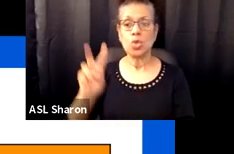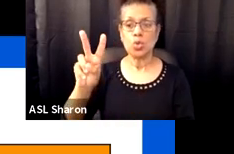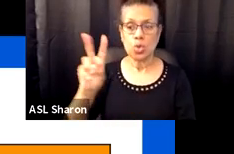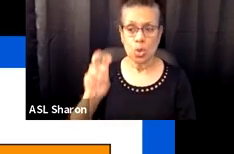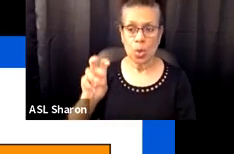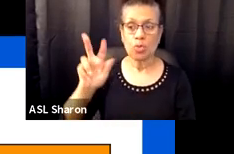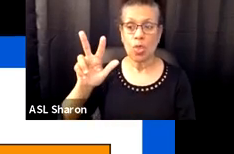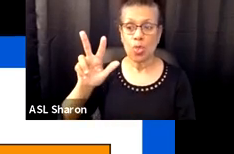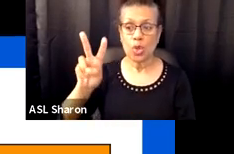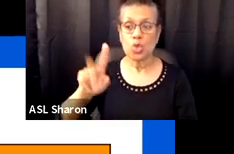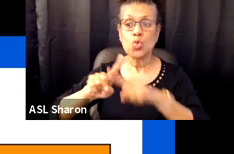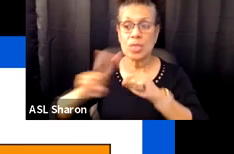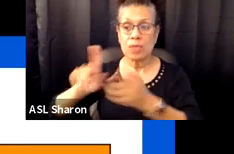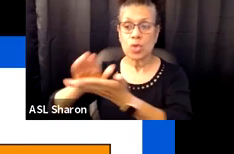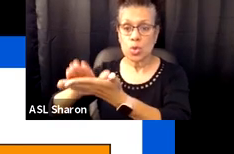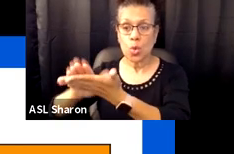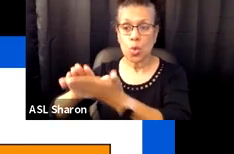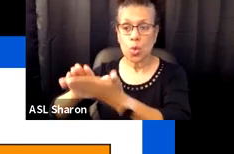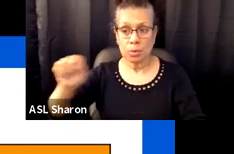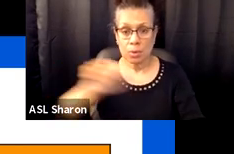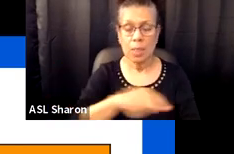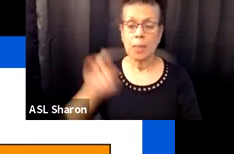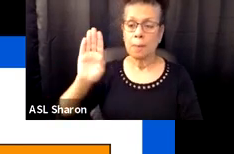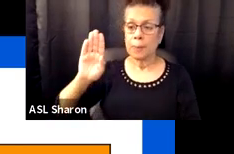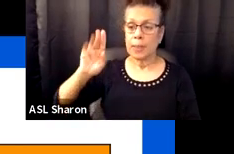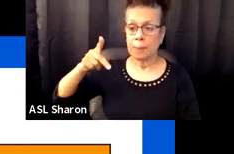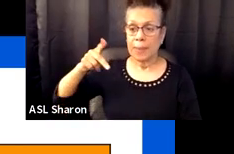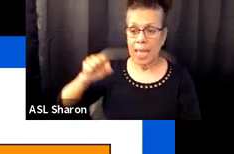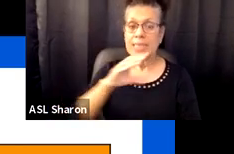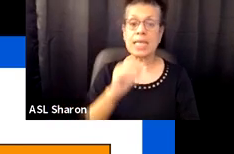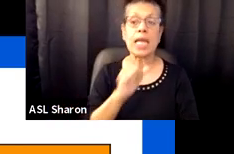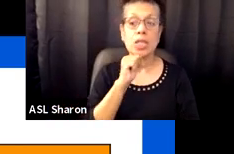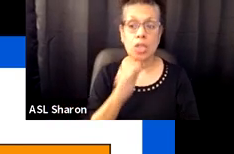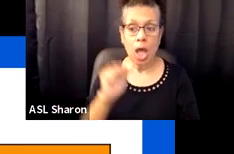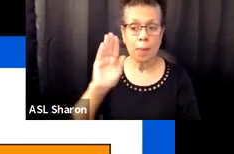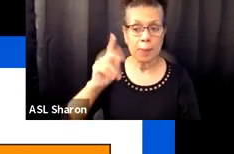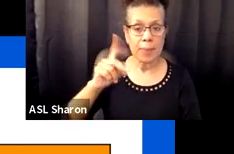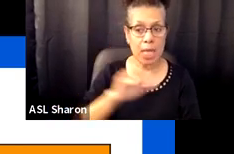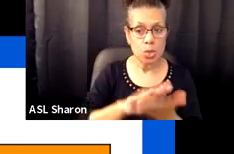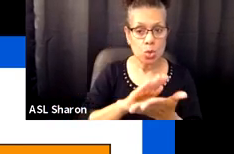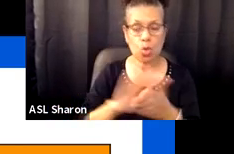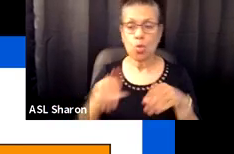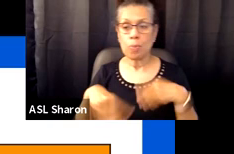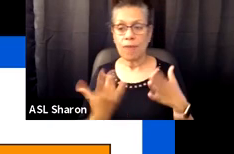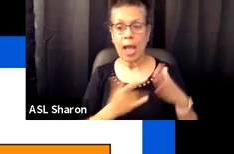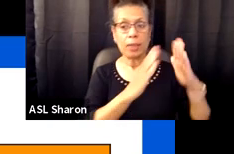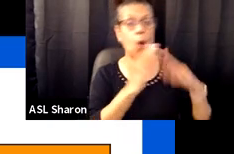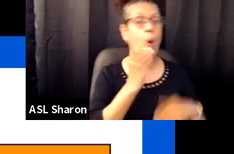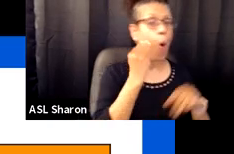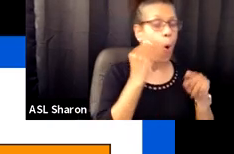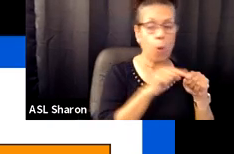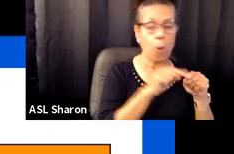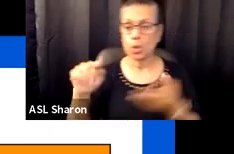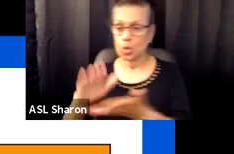schools bps and non-bps schools we provide door-to-door transportation to